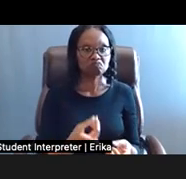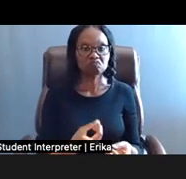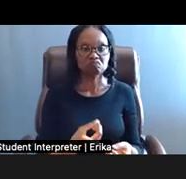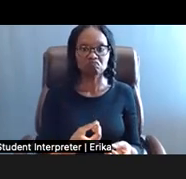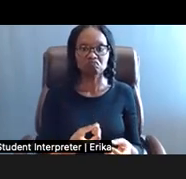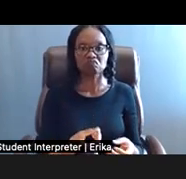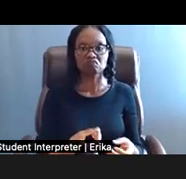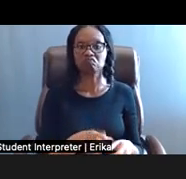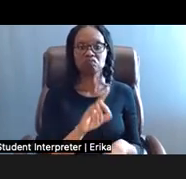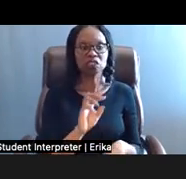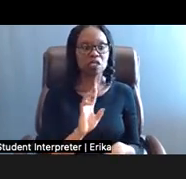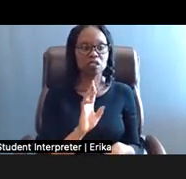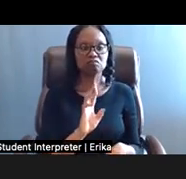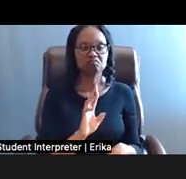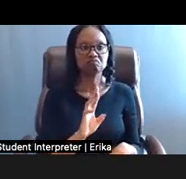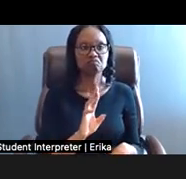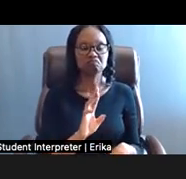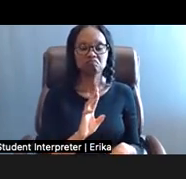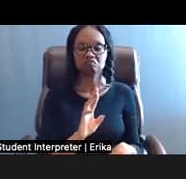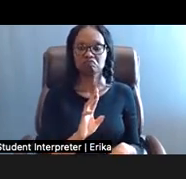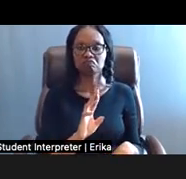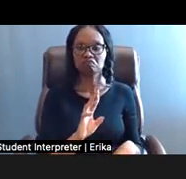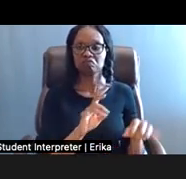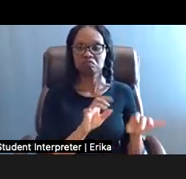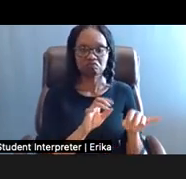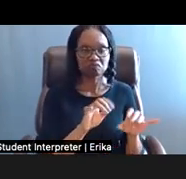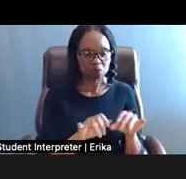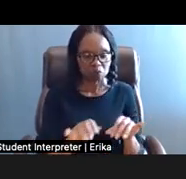you thought of this event, I'm going to put it in the chat.